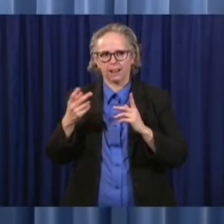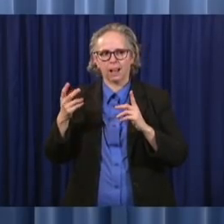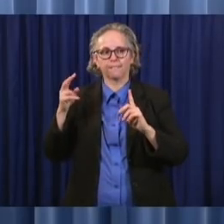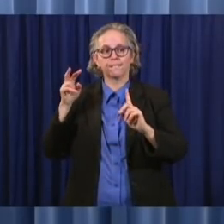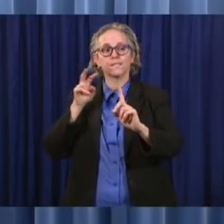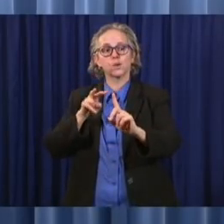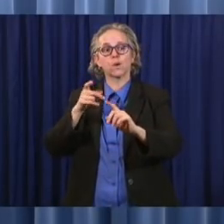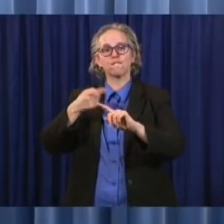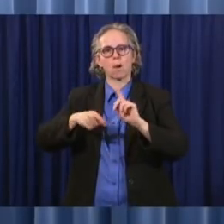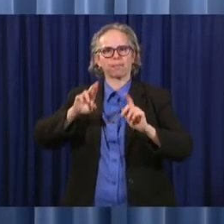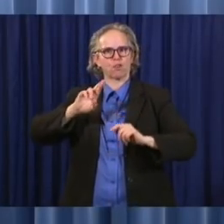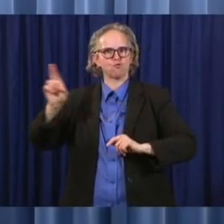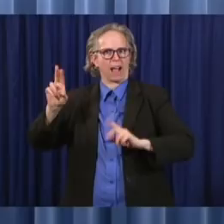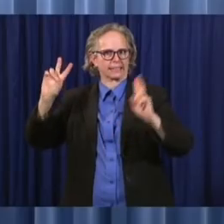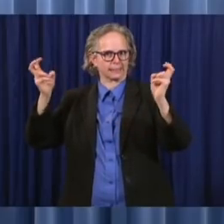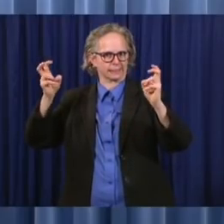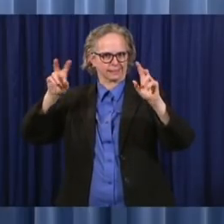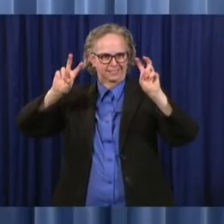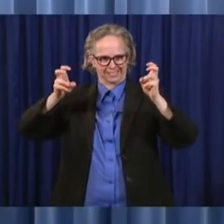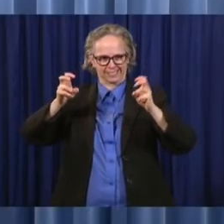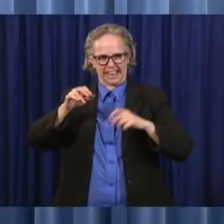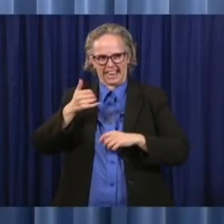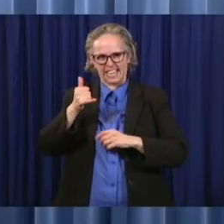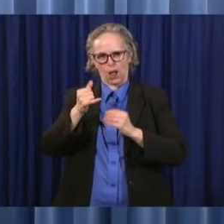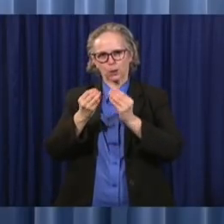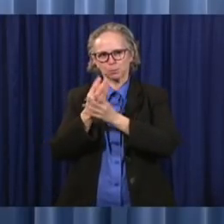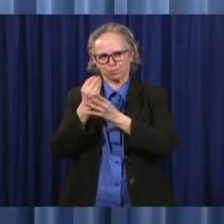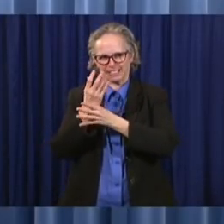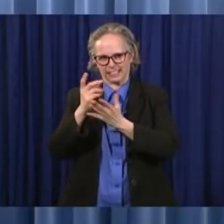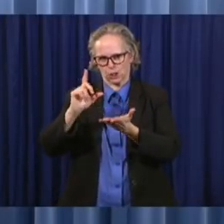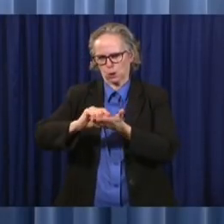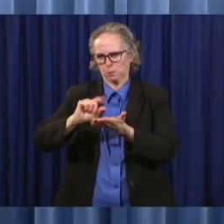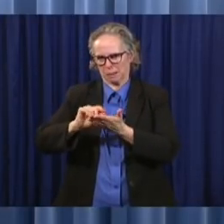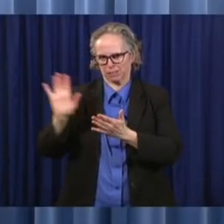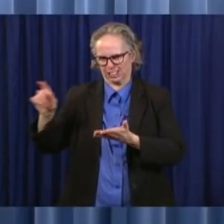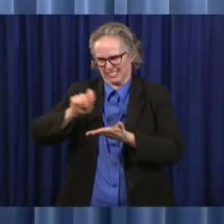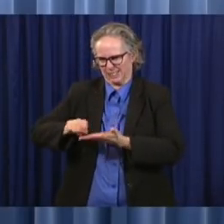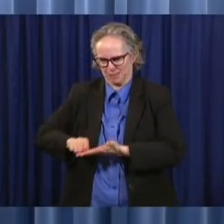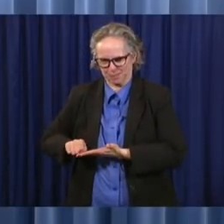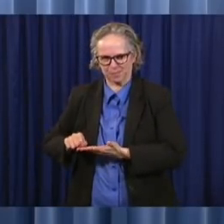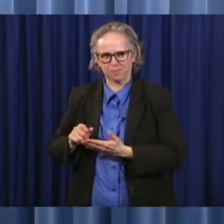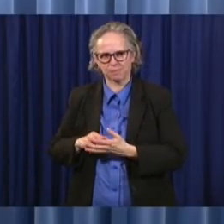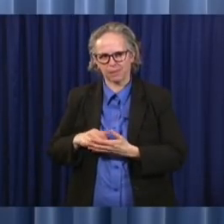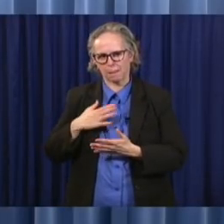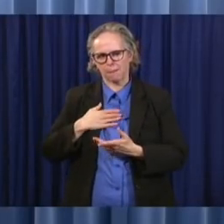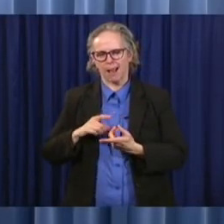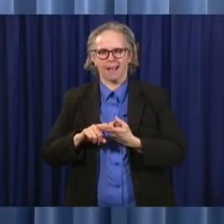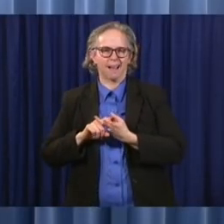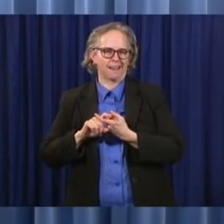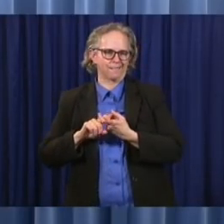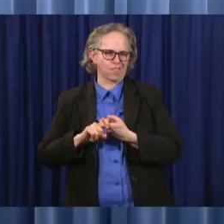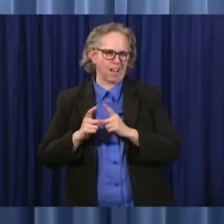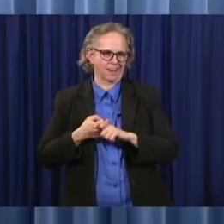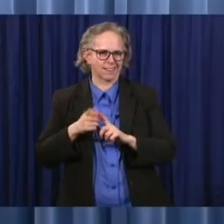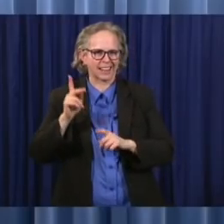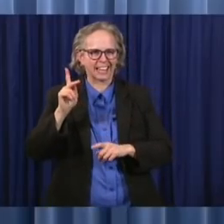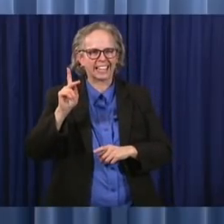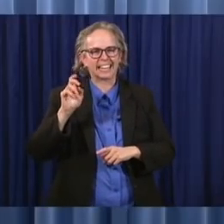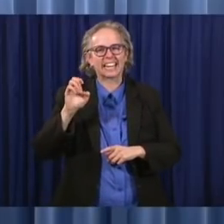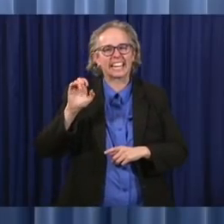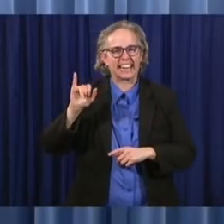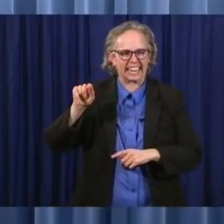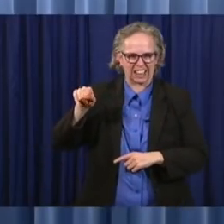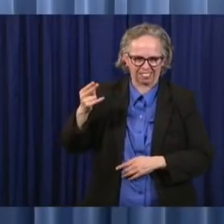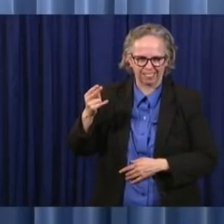appeared in the Yellow Springs News. And our friend, the late editor, Keith Howard of the